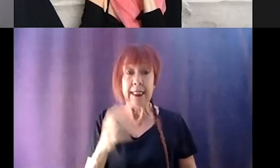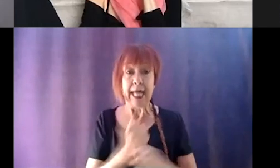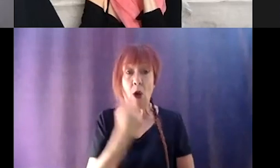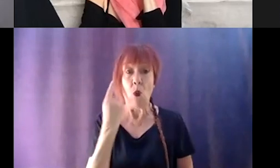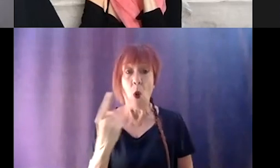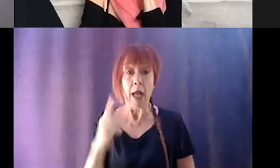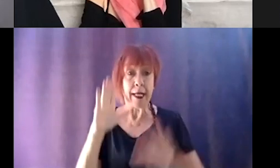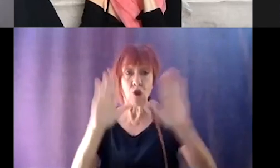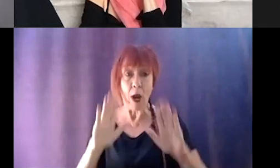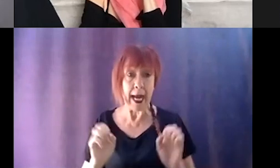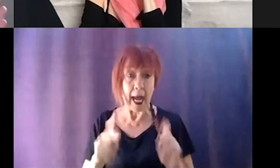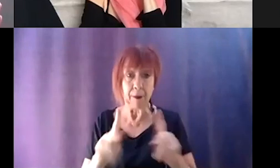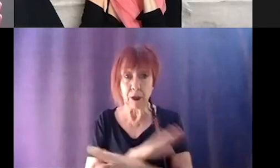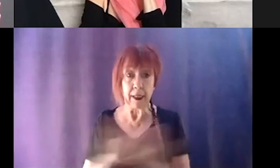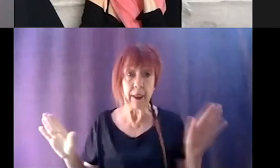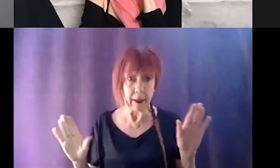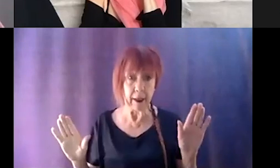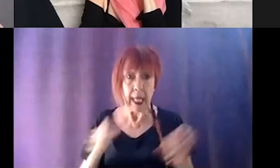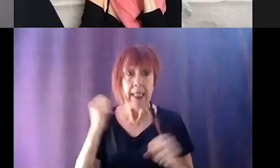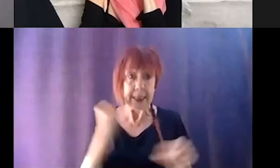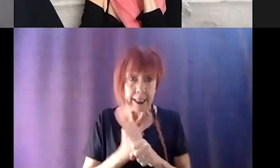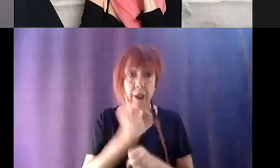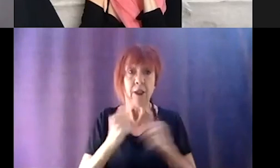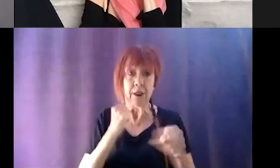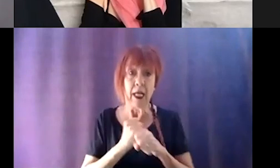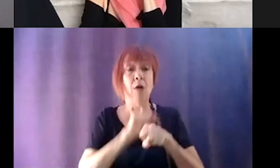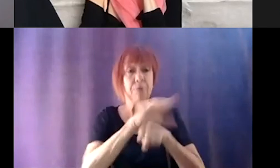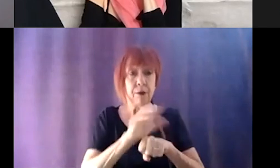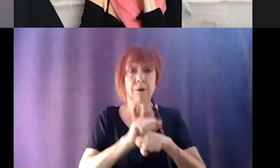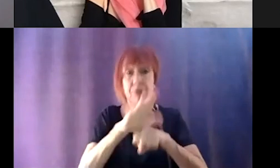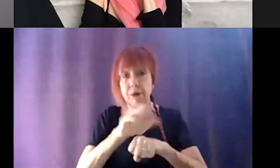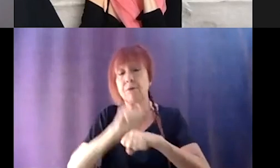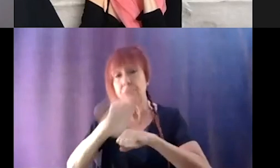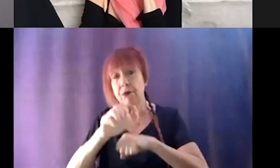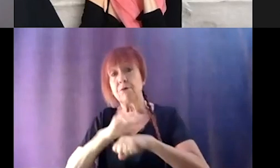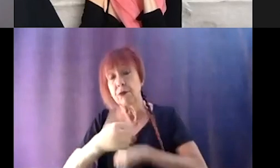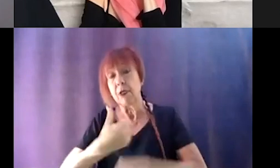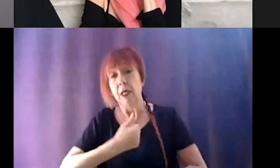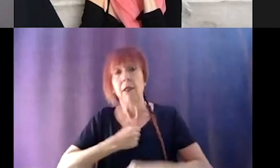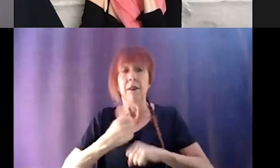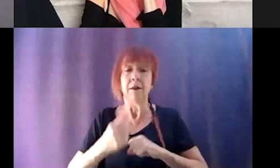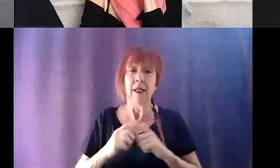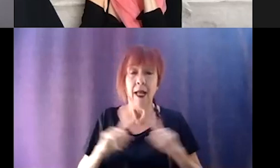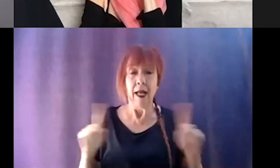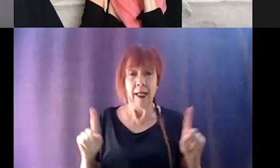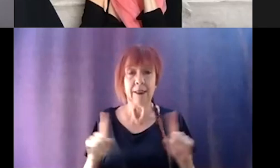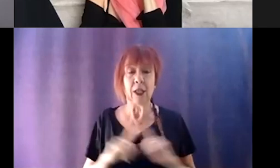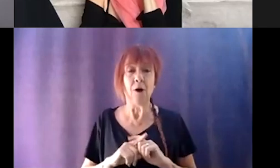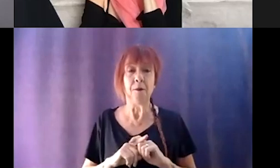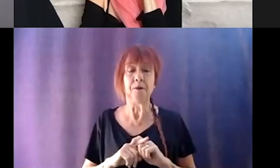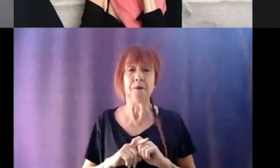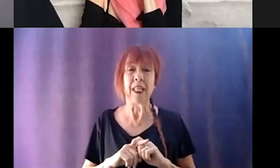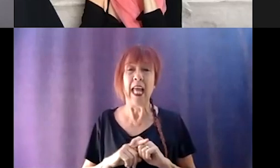opportunity. You know, for years I did this, and you may be feeling the same way. It wasn't until I did that,